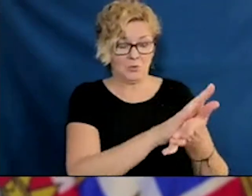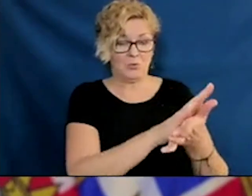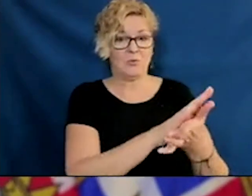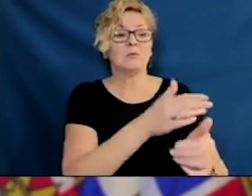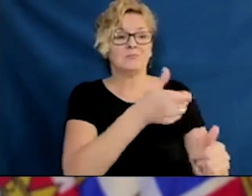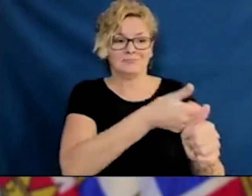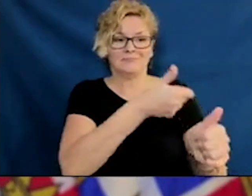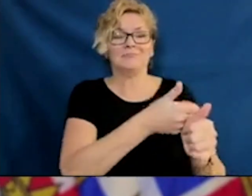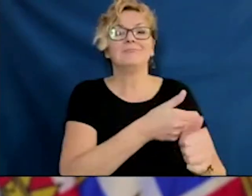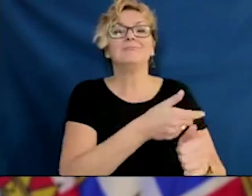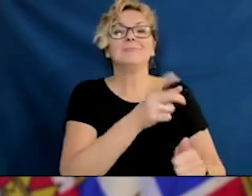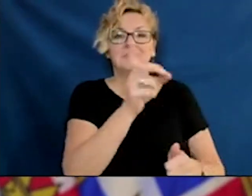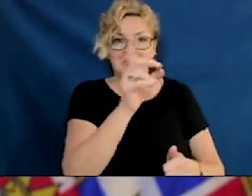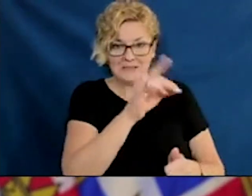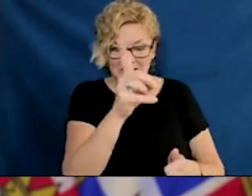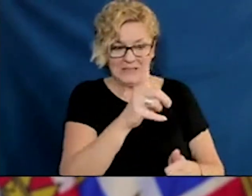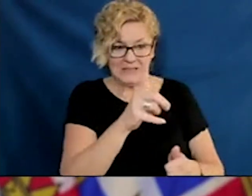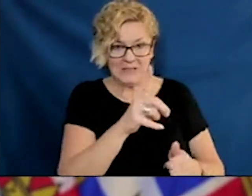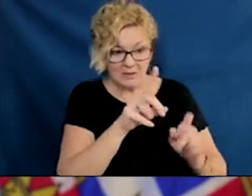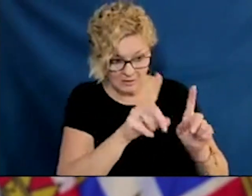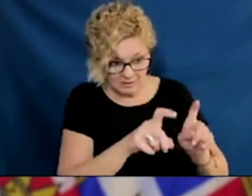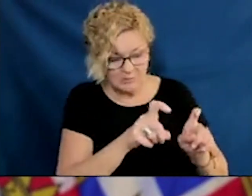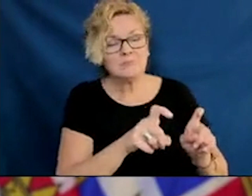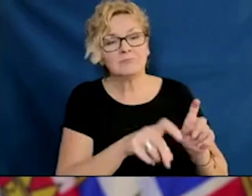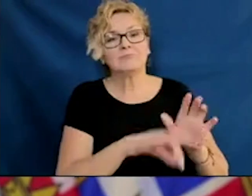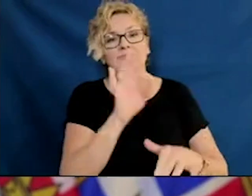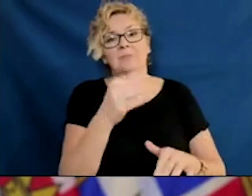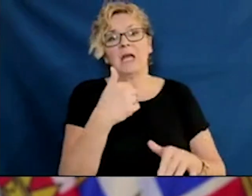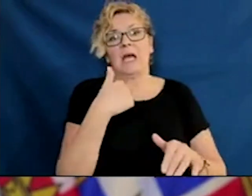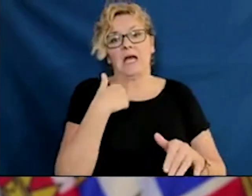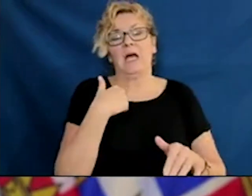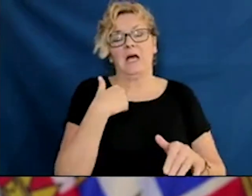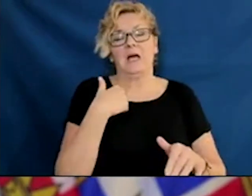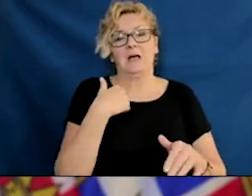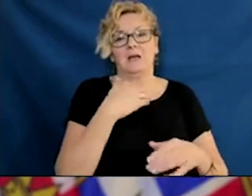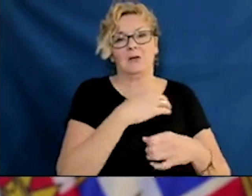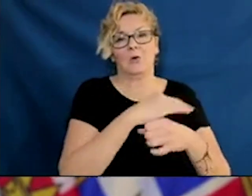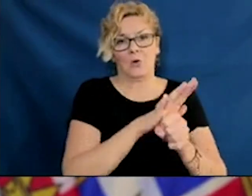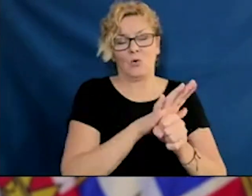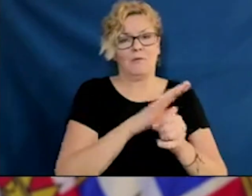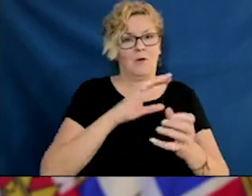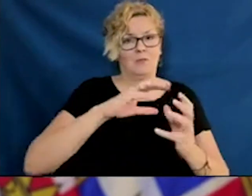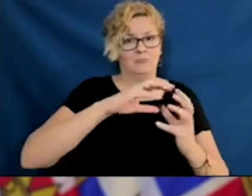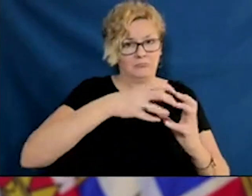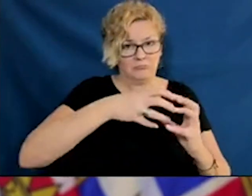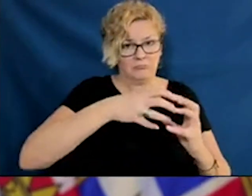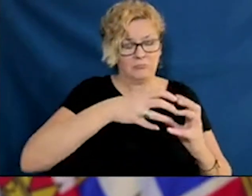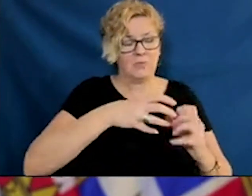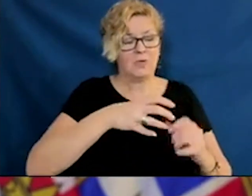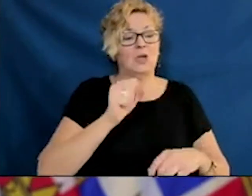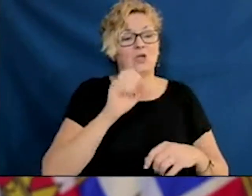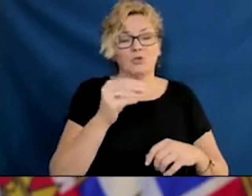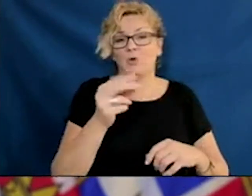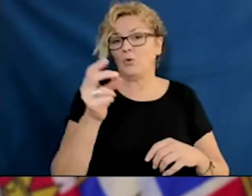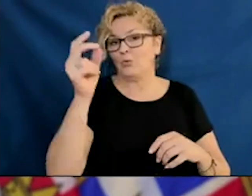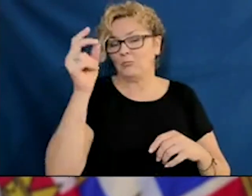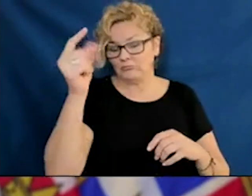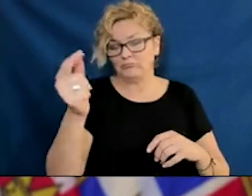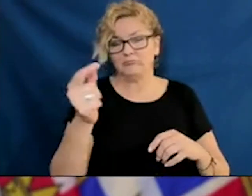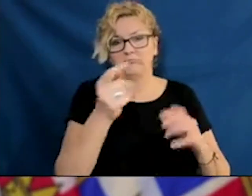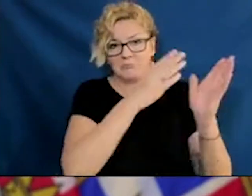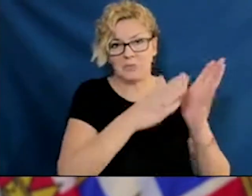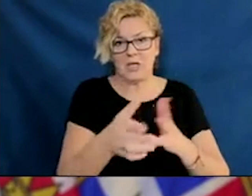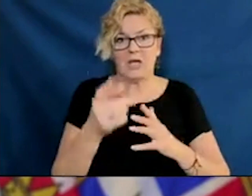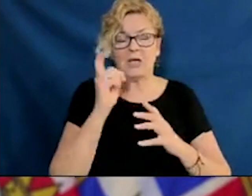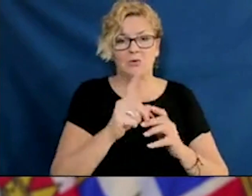back and testing them as well, but we want to make sure that there's no other spread in the school. So that's the reason